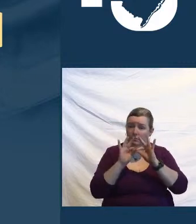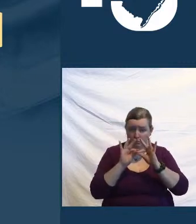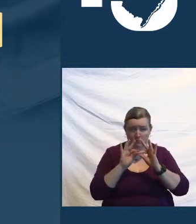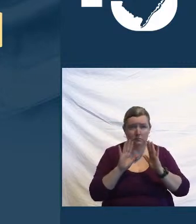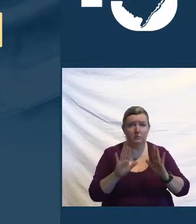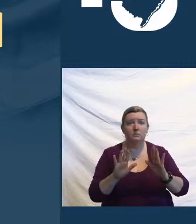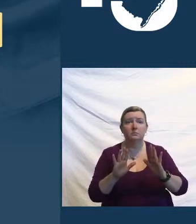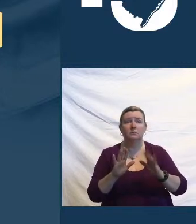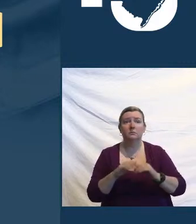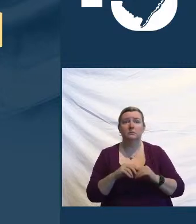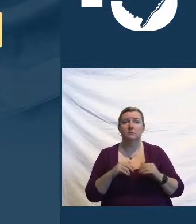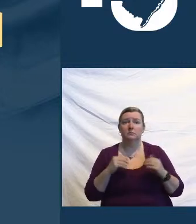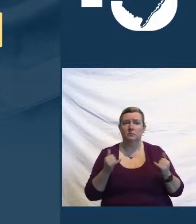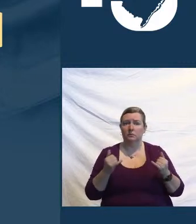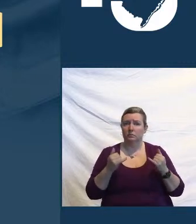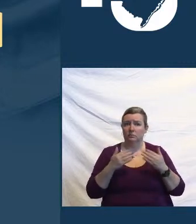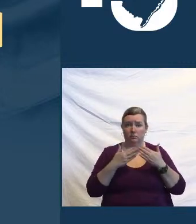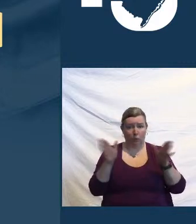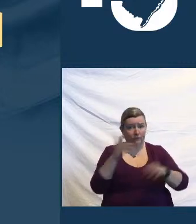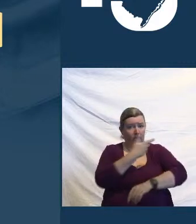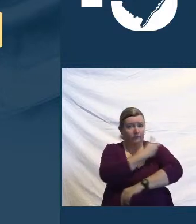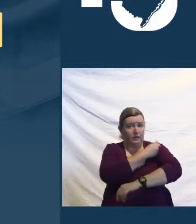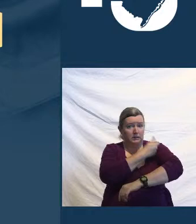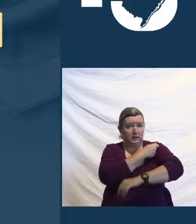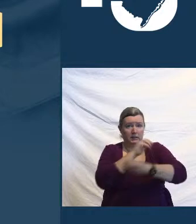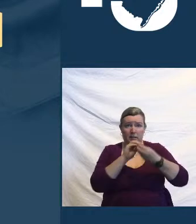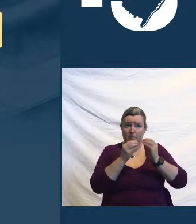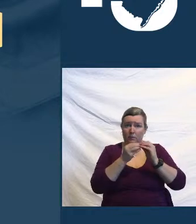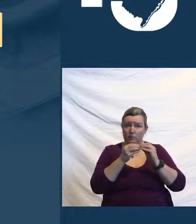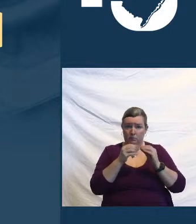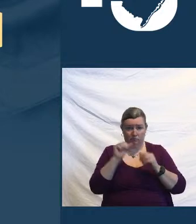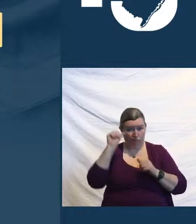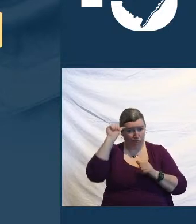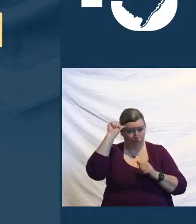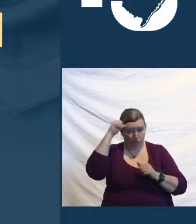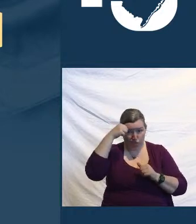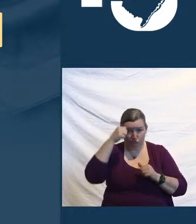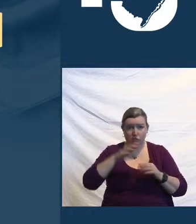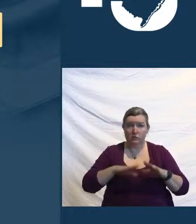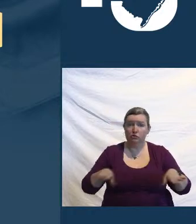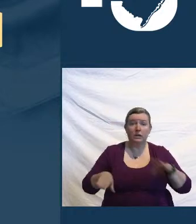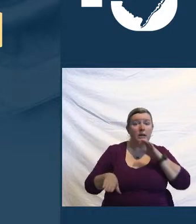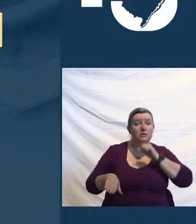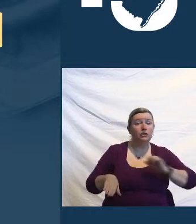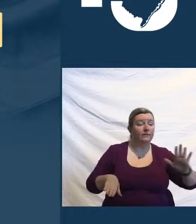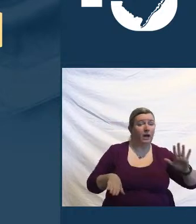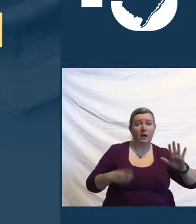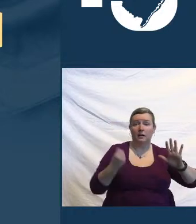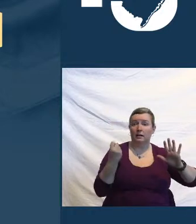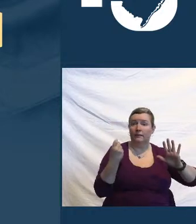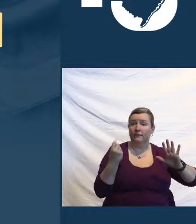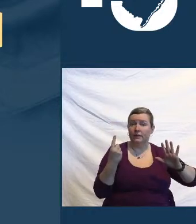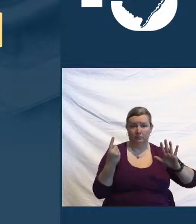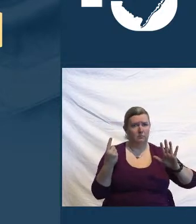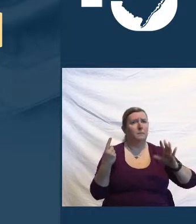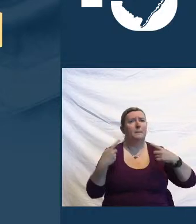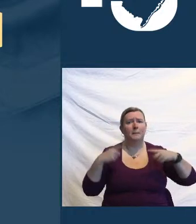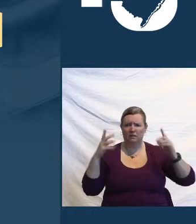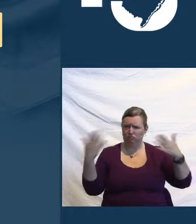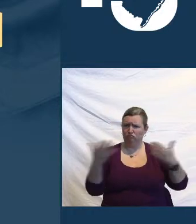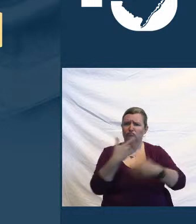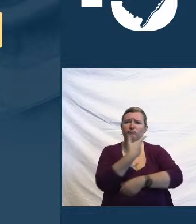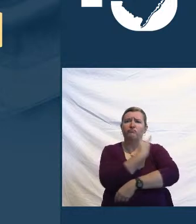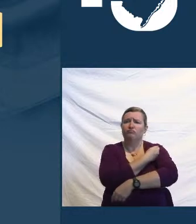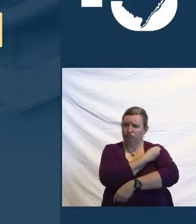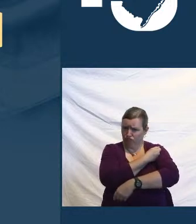overall vaccination numbers, Judy, I think, is that children aged 5 to 11 years are now eligible to receive the Pfizer vaccine. And as we noted